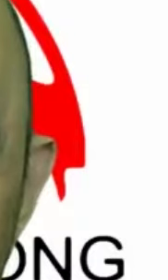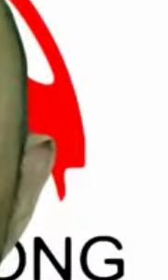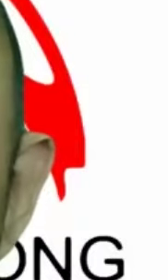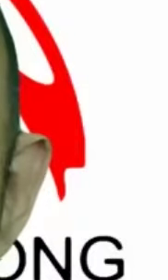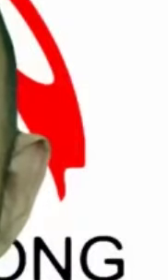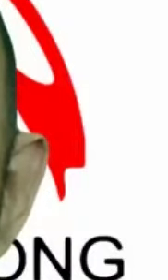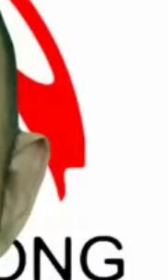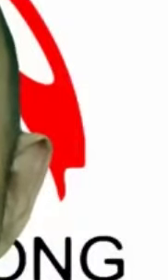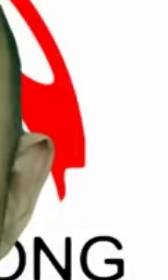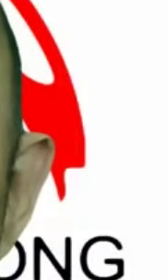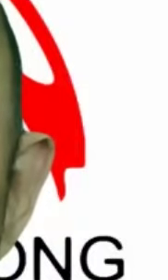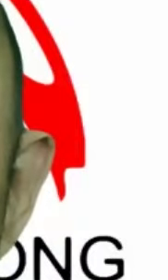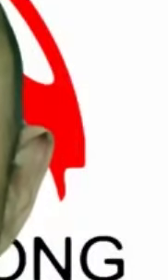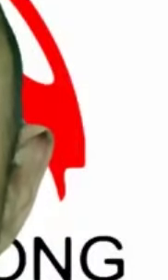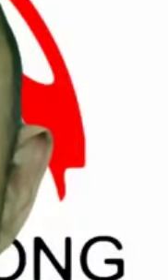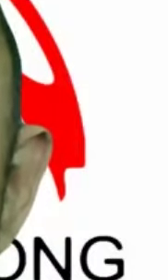achieve